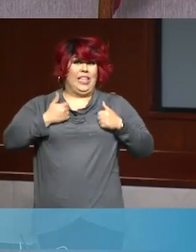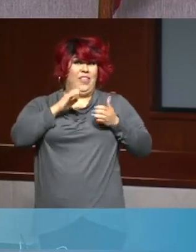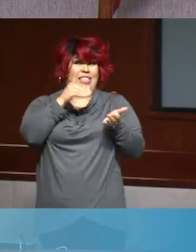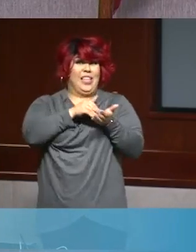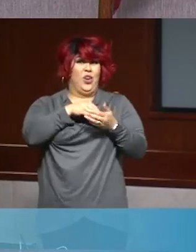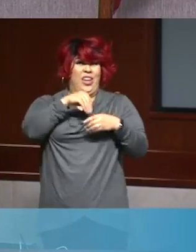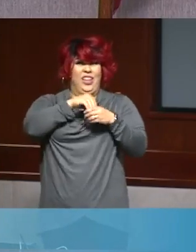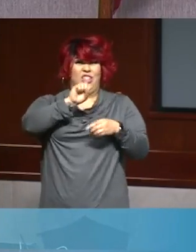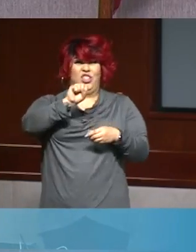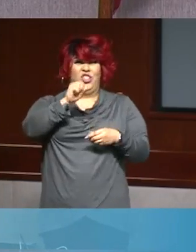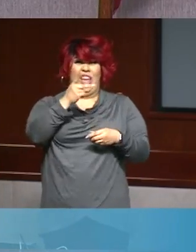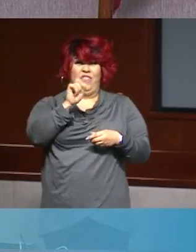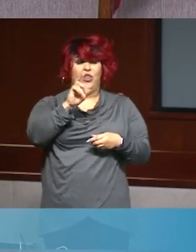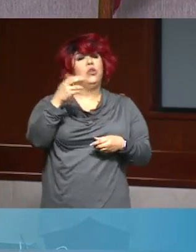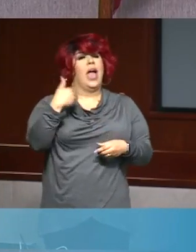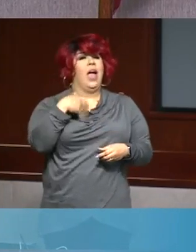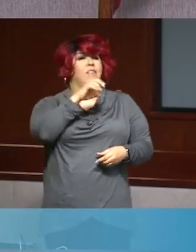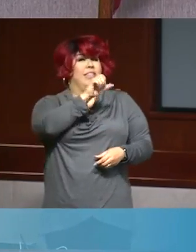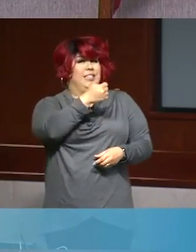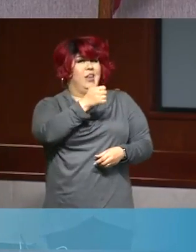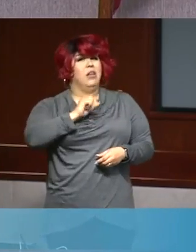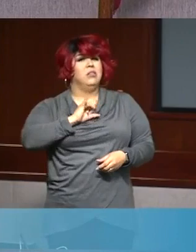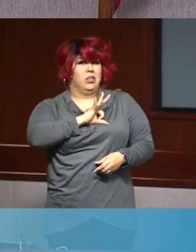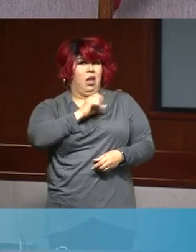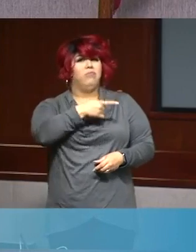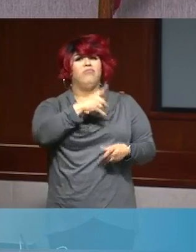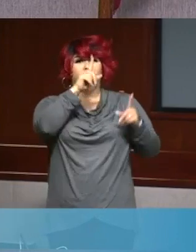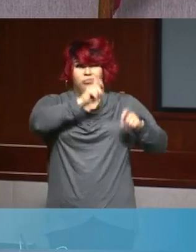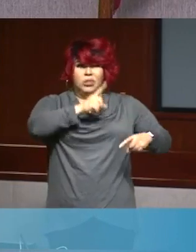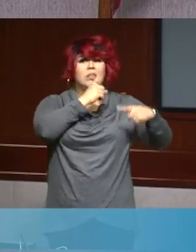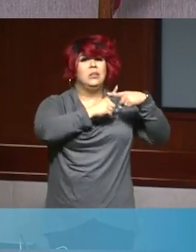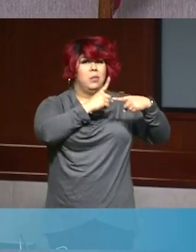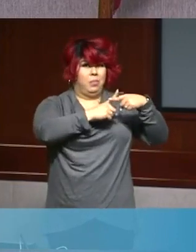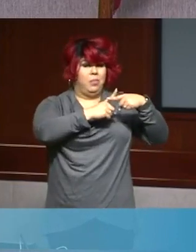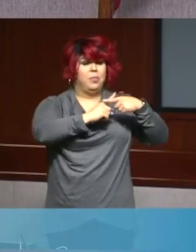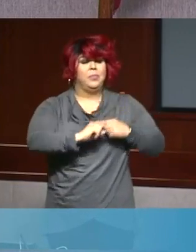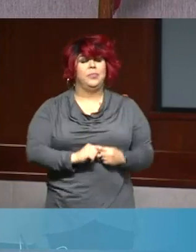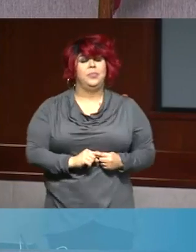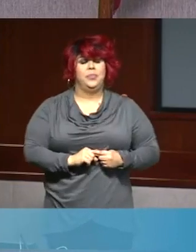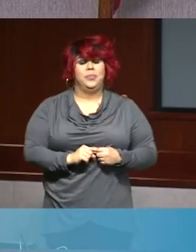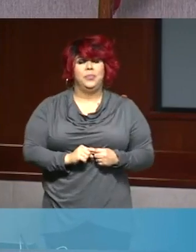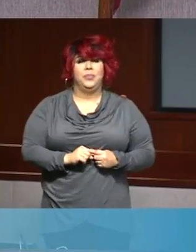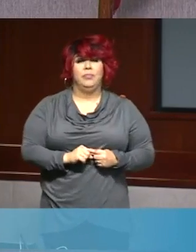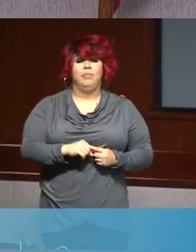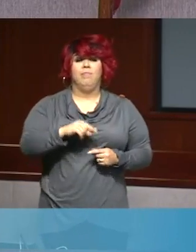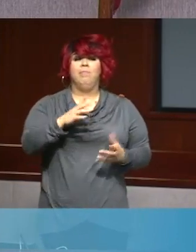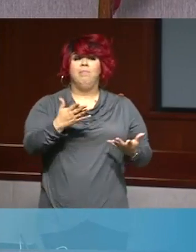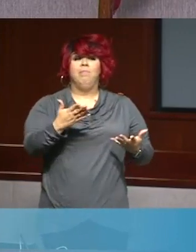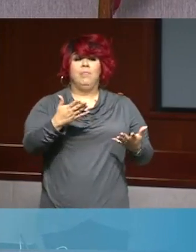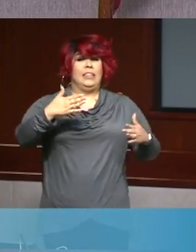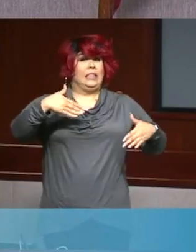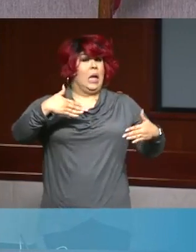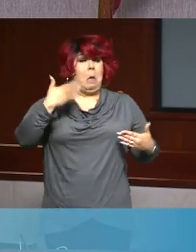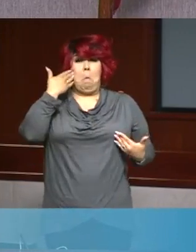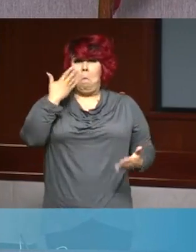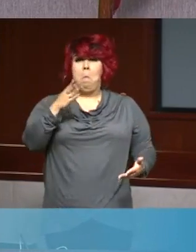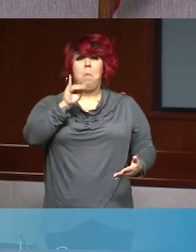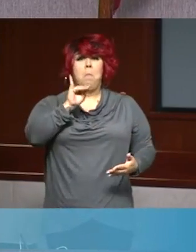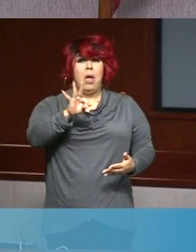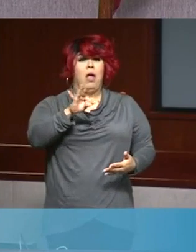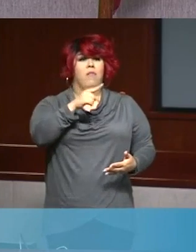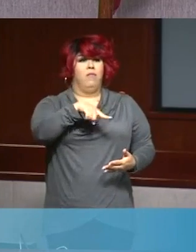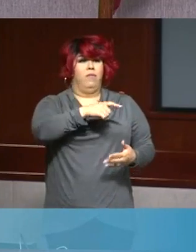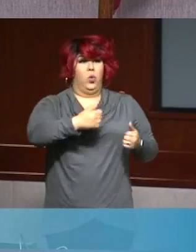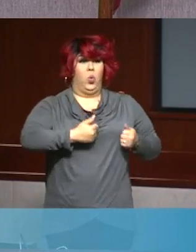has a total of 10 cumulative healthcare workers that have tested positive for COVID-19, with no known cumulative residents at